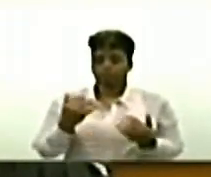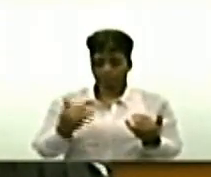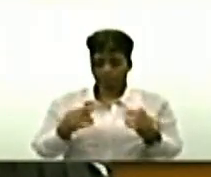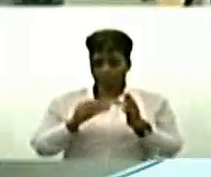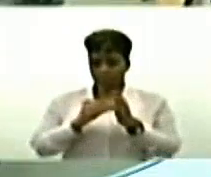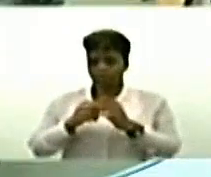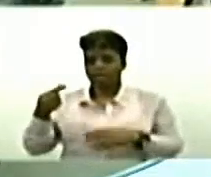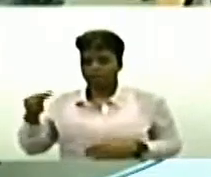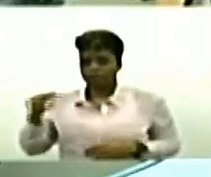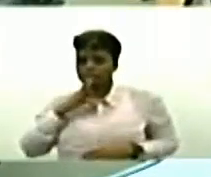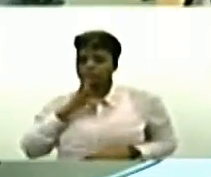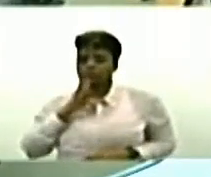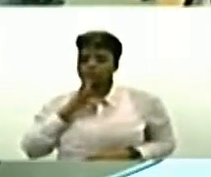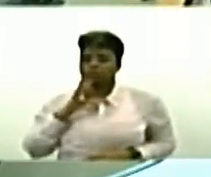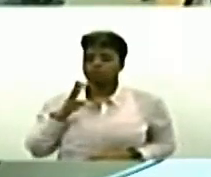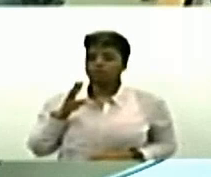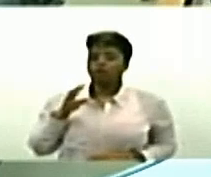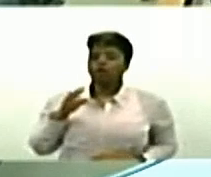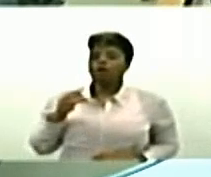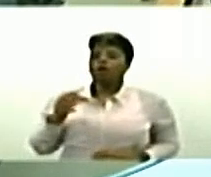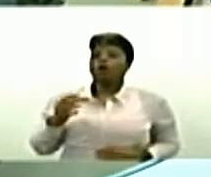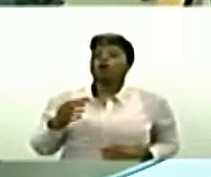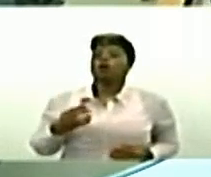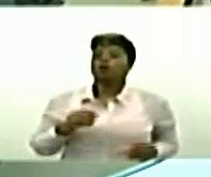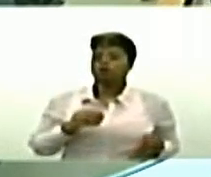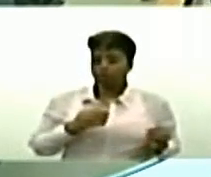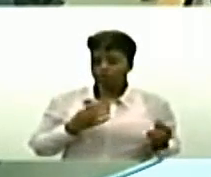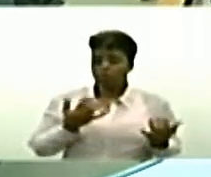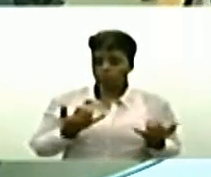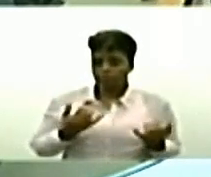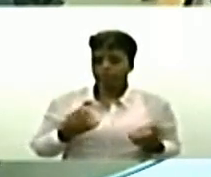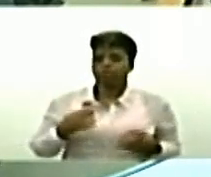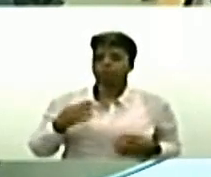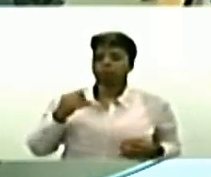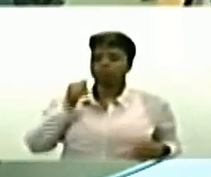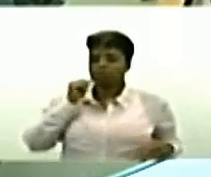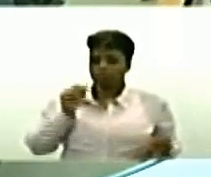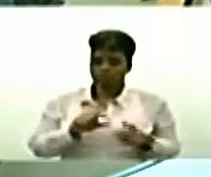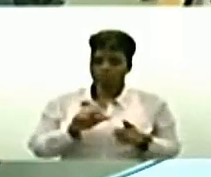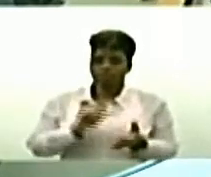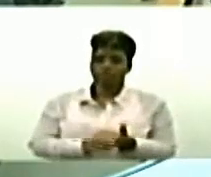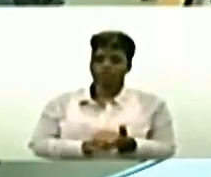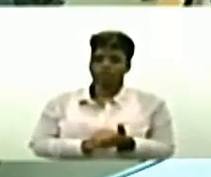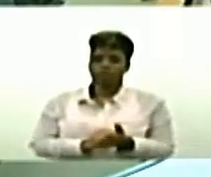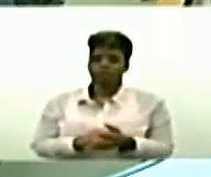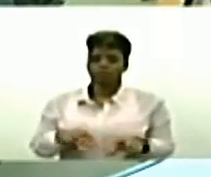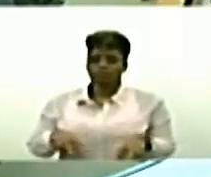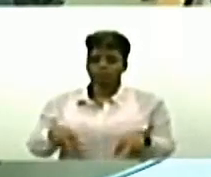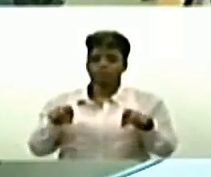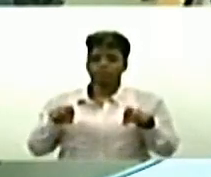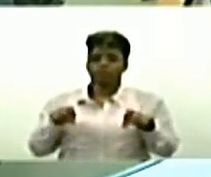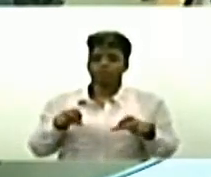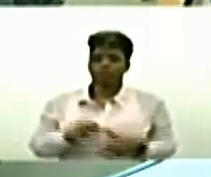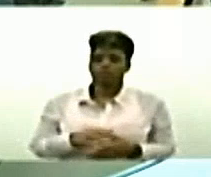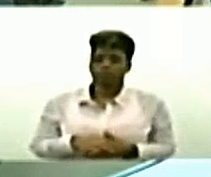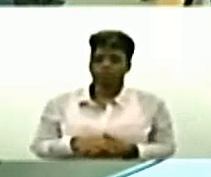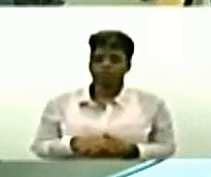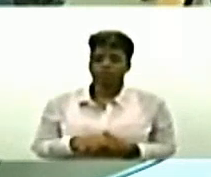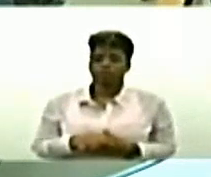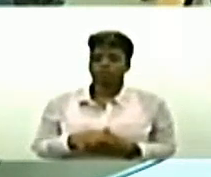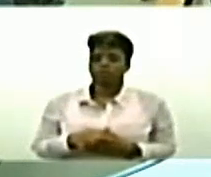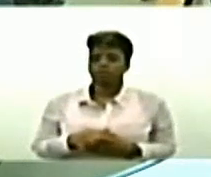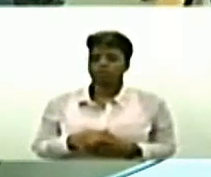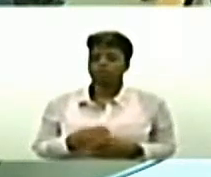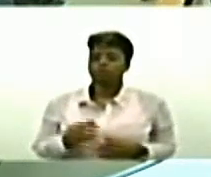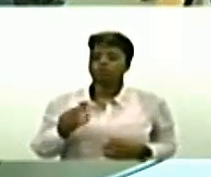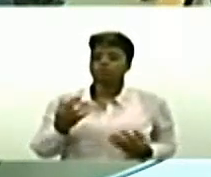Mr. President, I beg to move that the relevant standing orders of the Senate be suspended to enable the bill to be taken through all of its stages